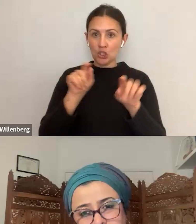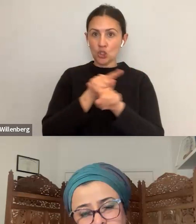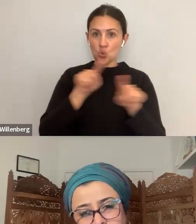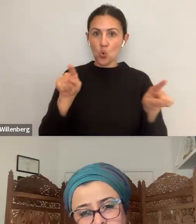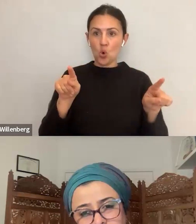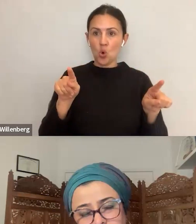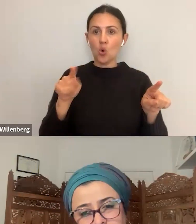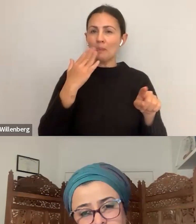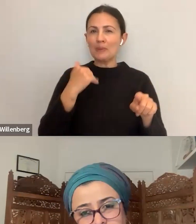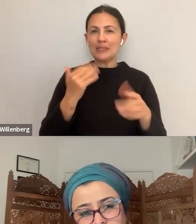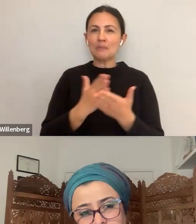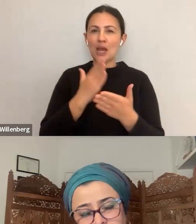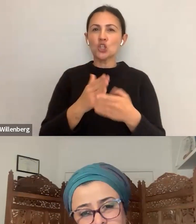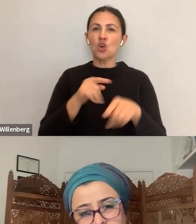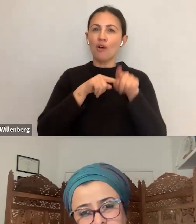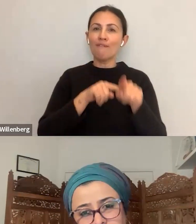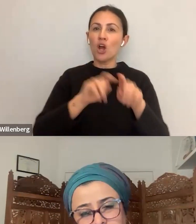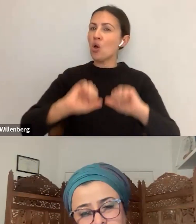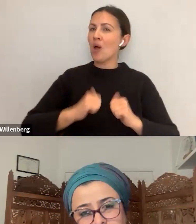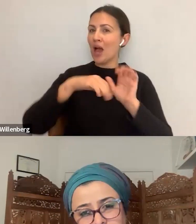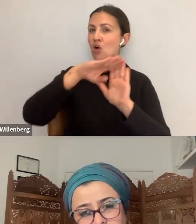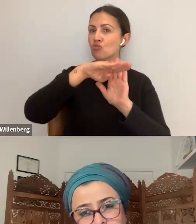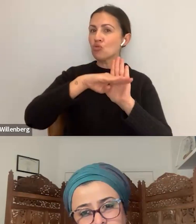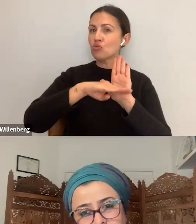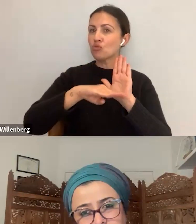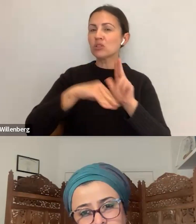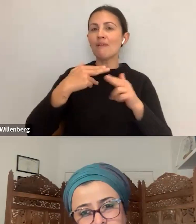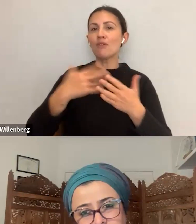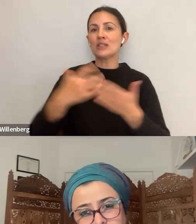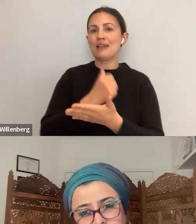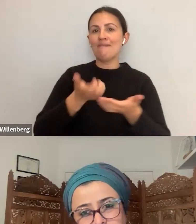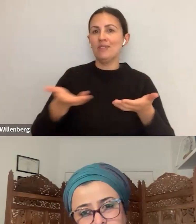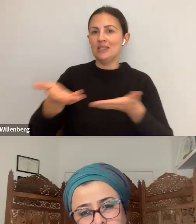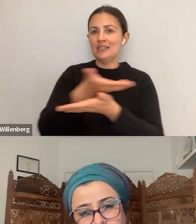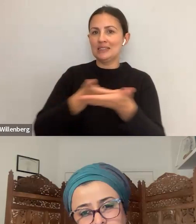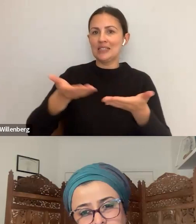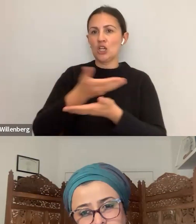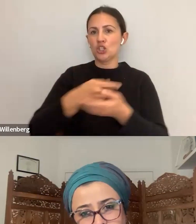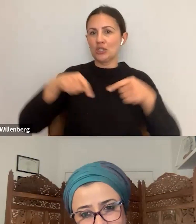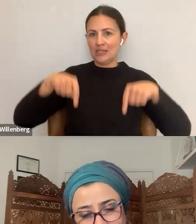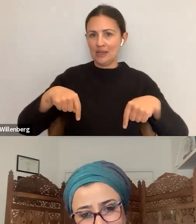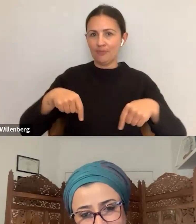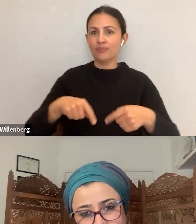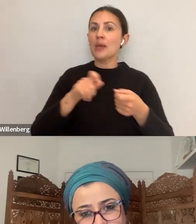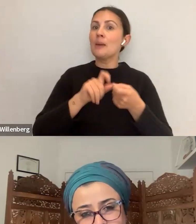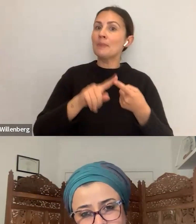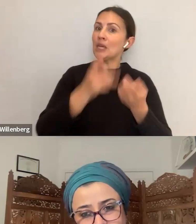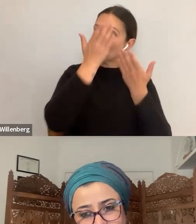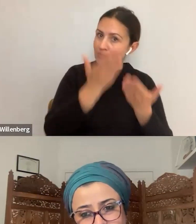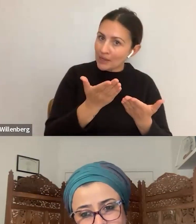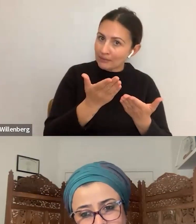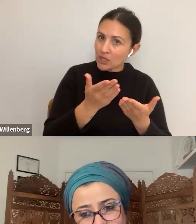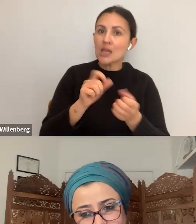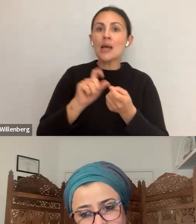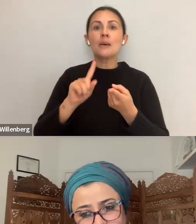please adhere to the following values that are going to guide our discussion. These are being respectful, being professional